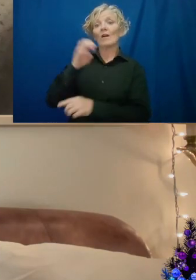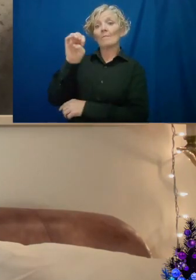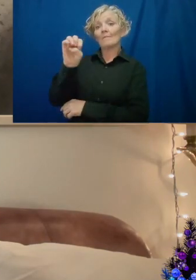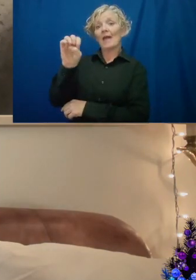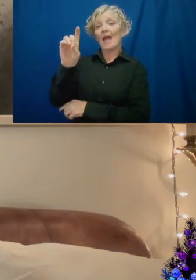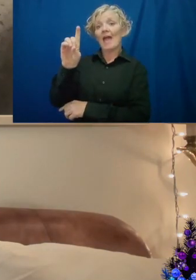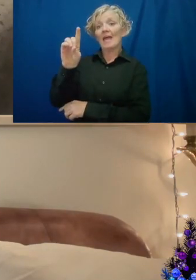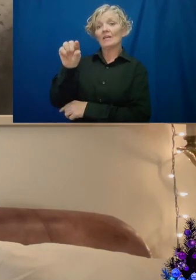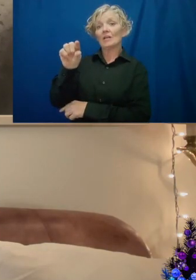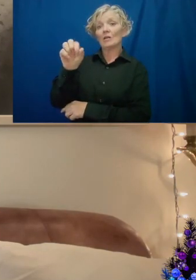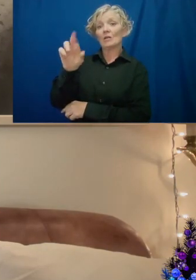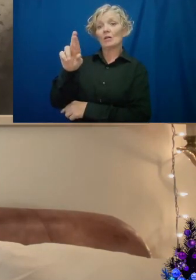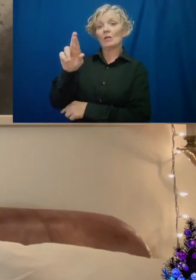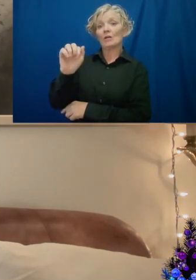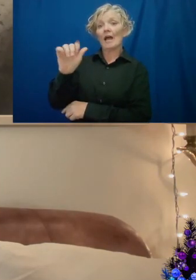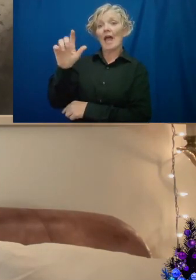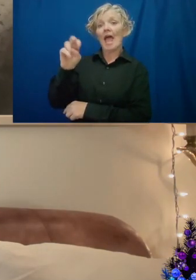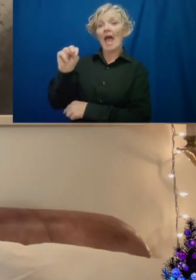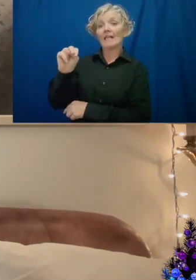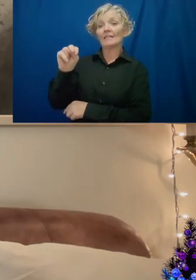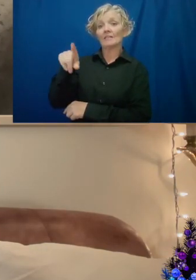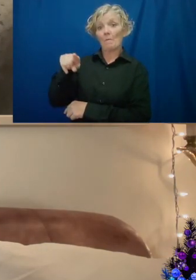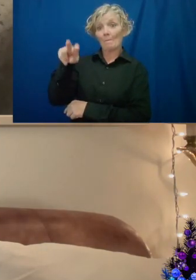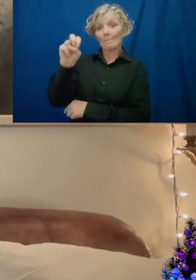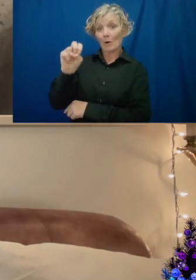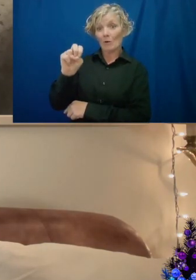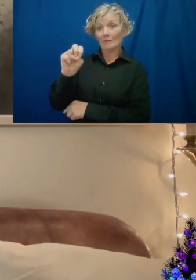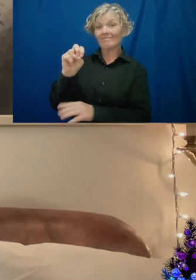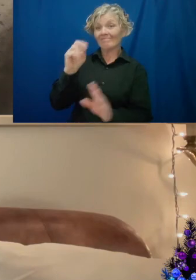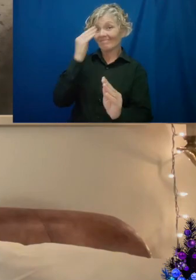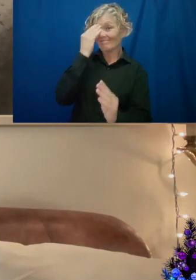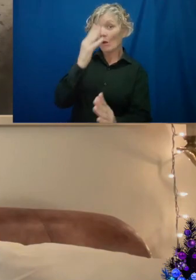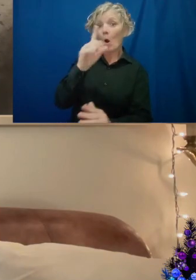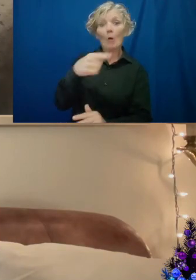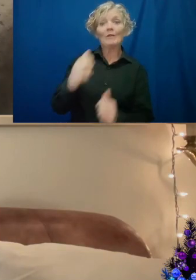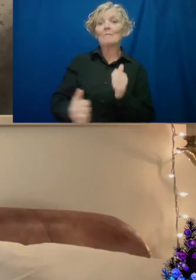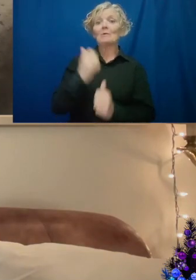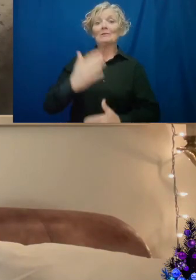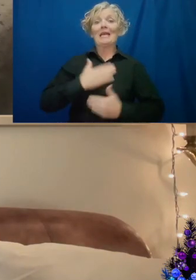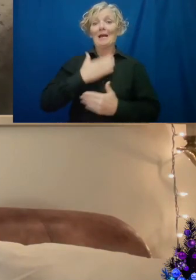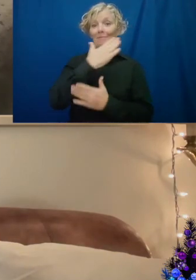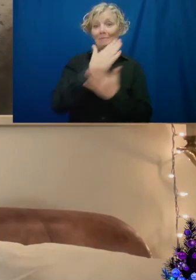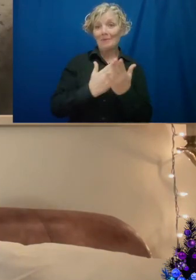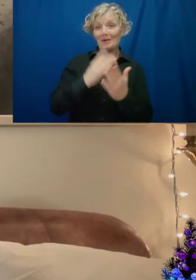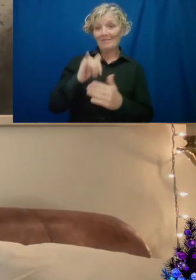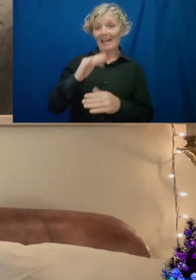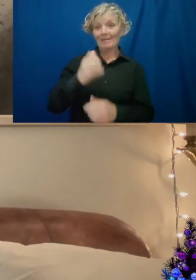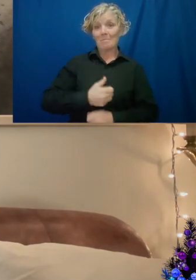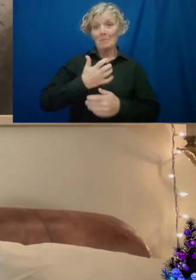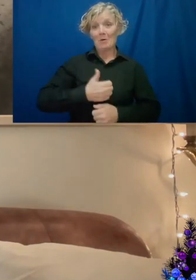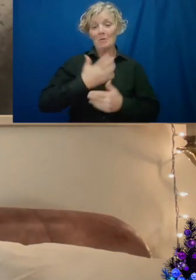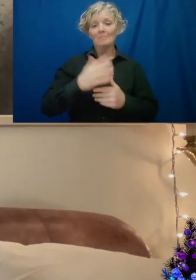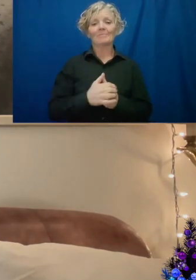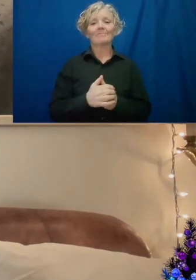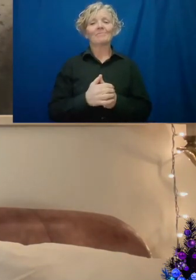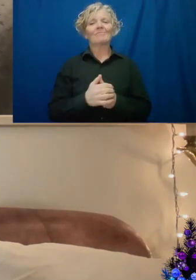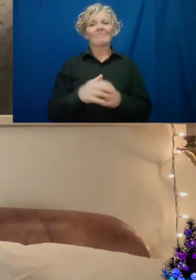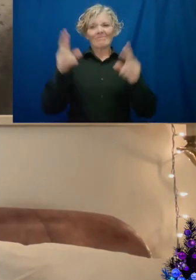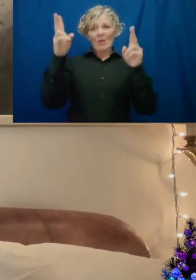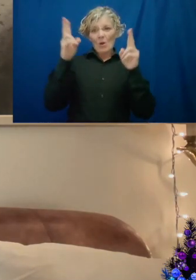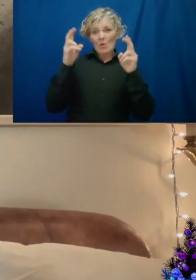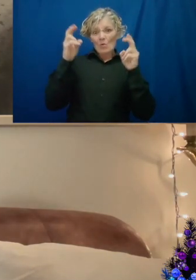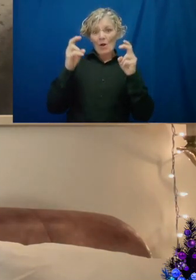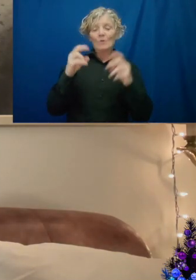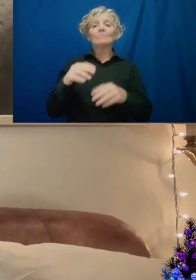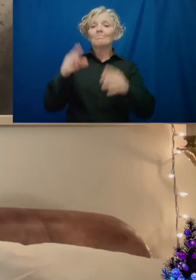The Bells, and only showcases the most cheery part of the poem. It reads, "Hear the